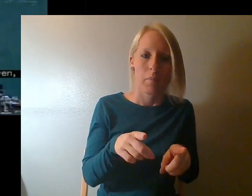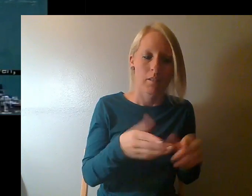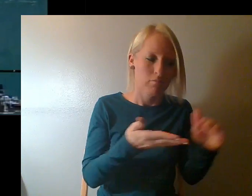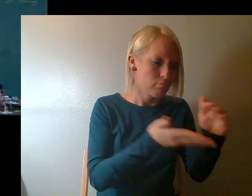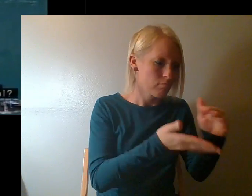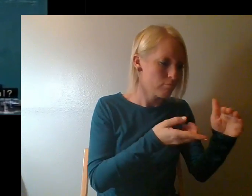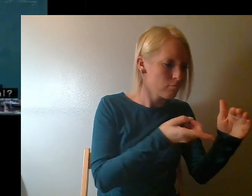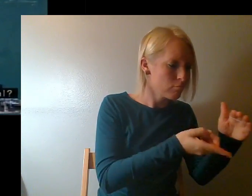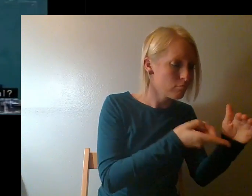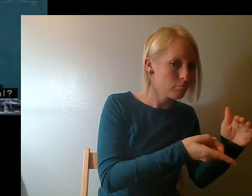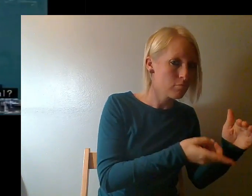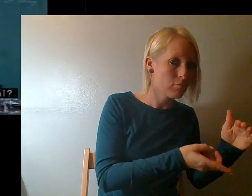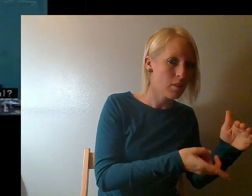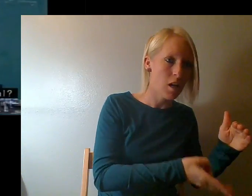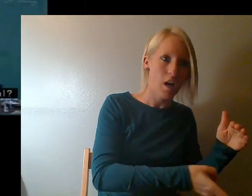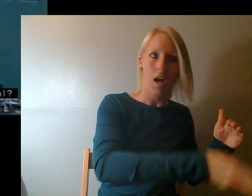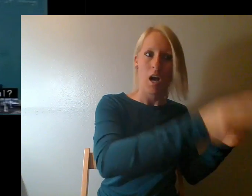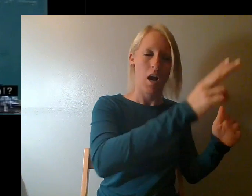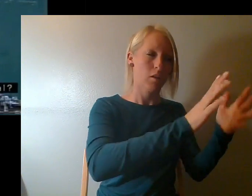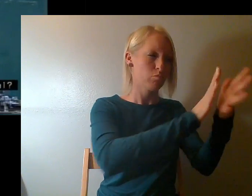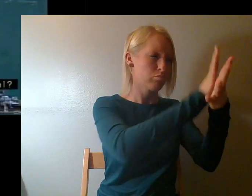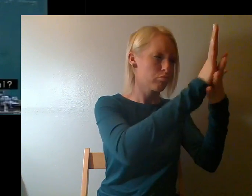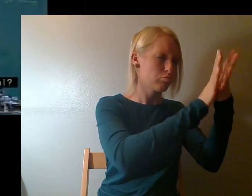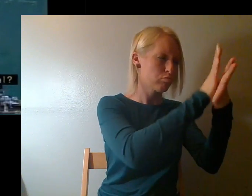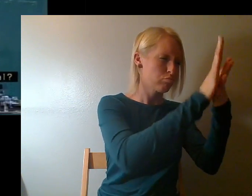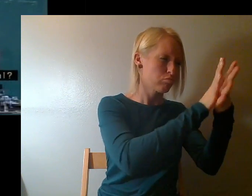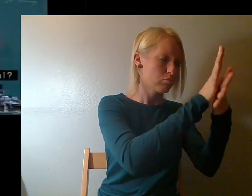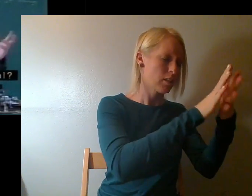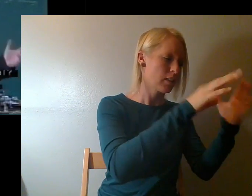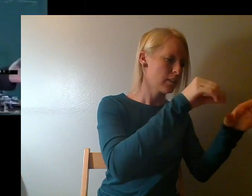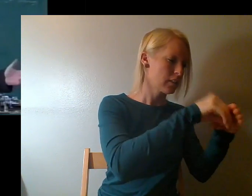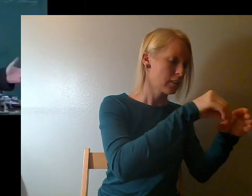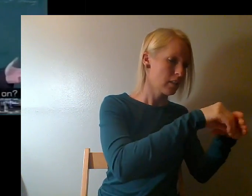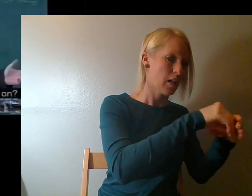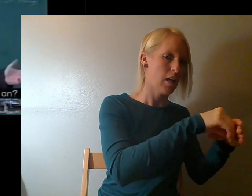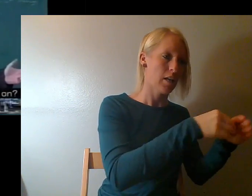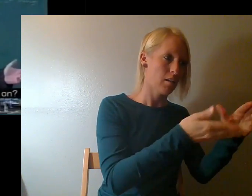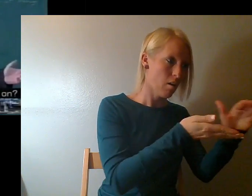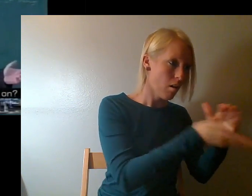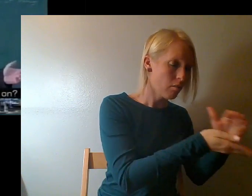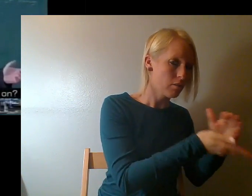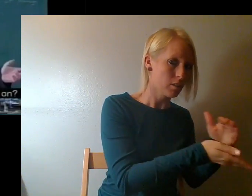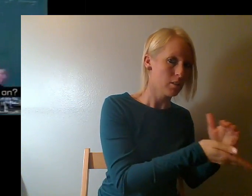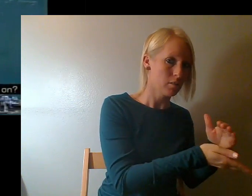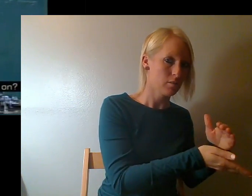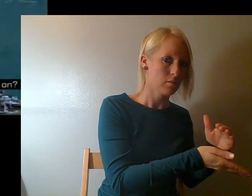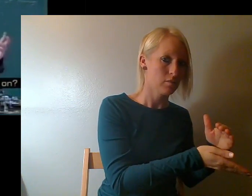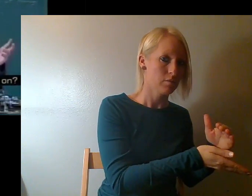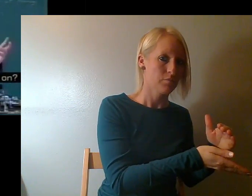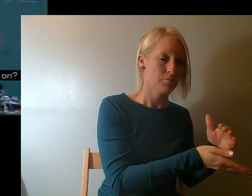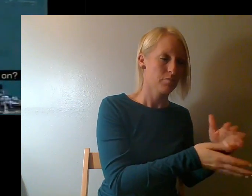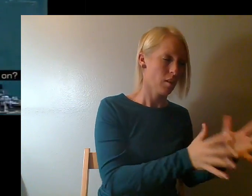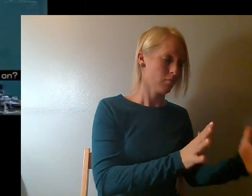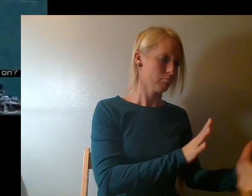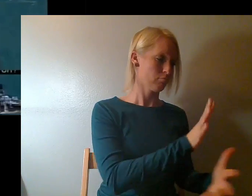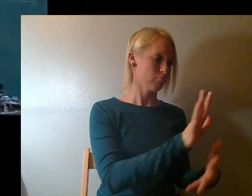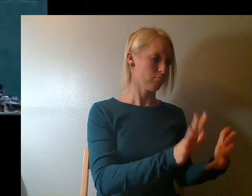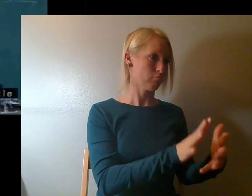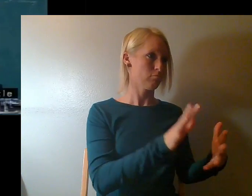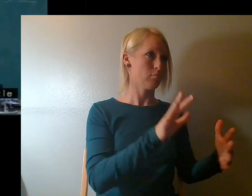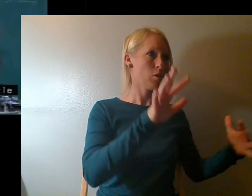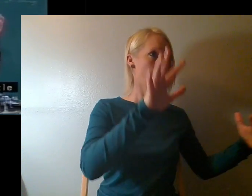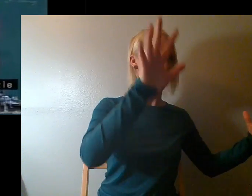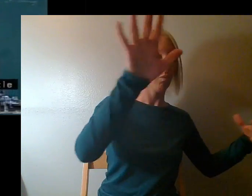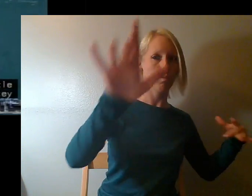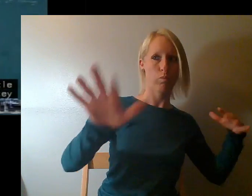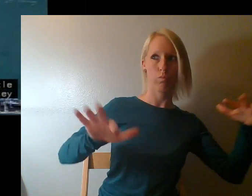turkey molecules or turkey material? In the oven. Where's the low concentration? Everywhere else. So what's happening is